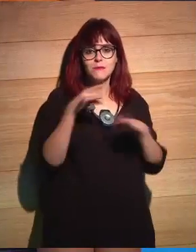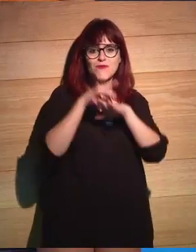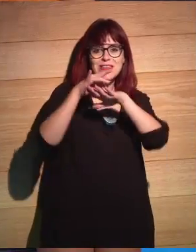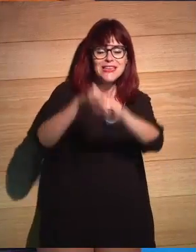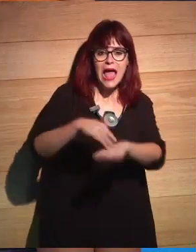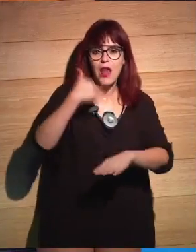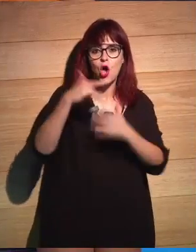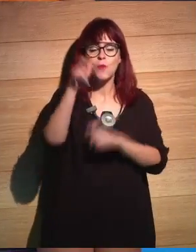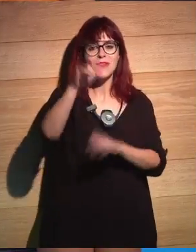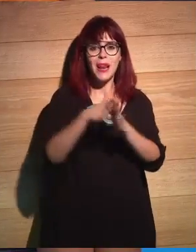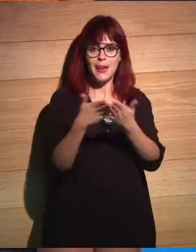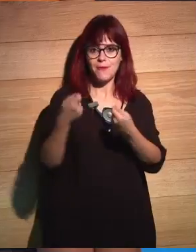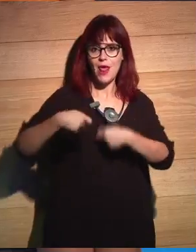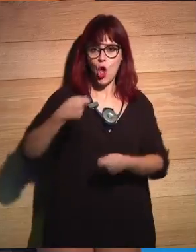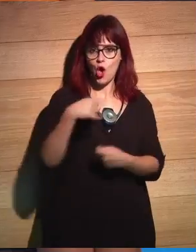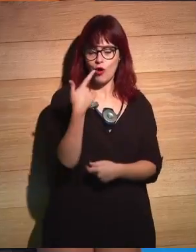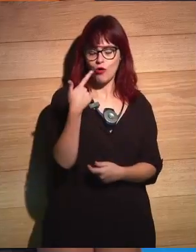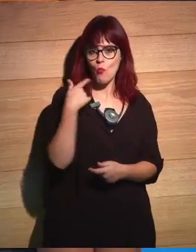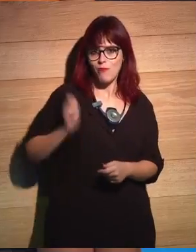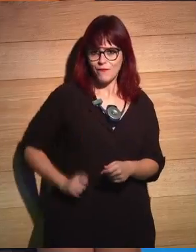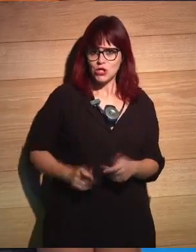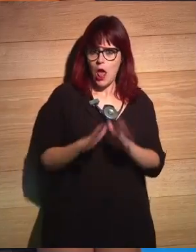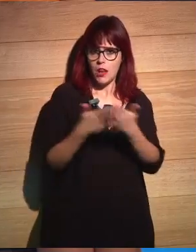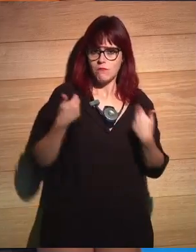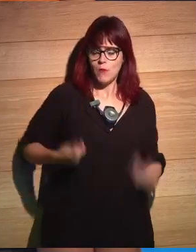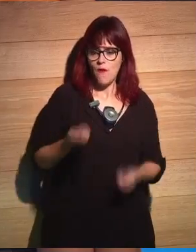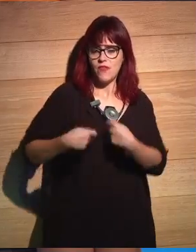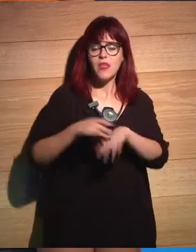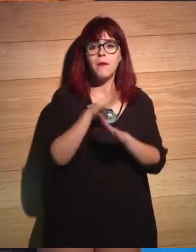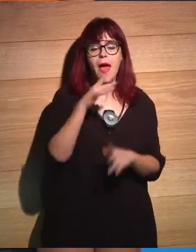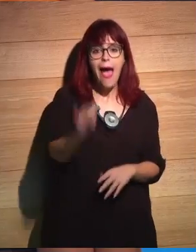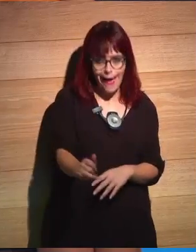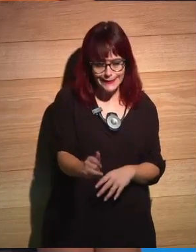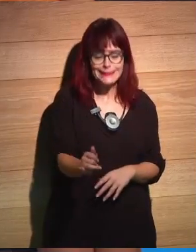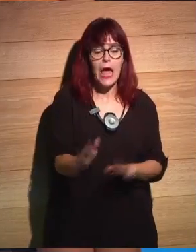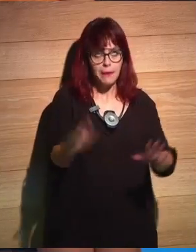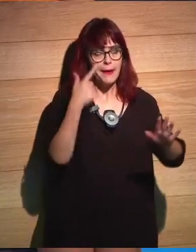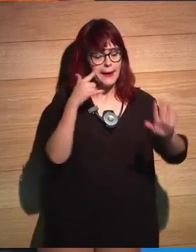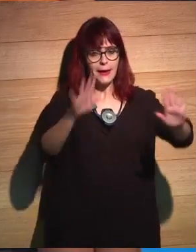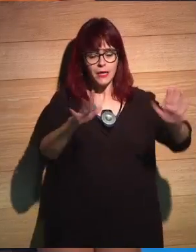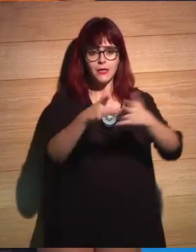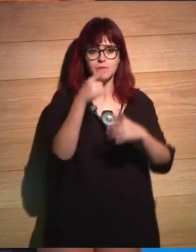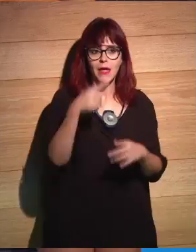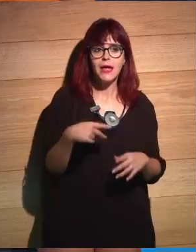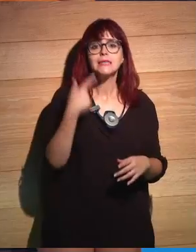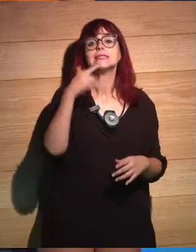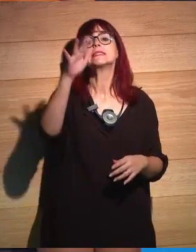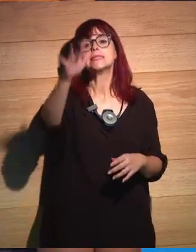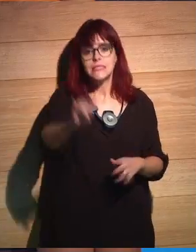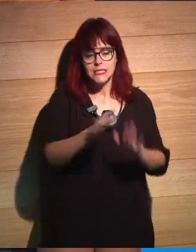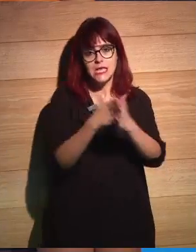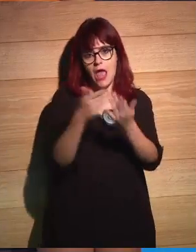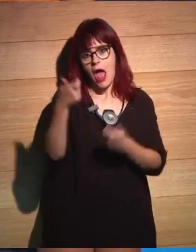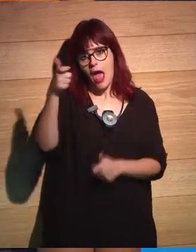much, don't know much about books, and so we don't have that figure of really